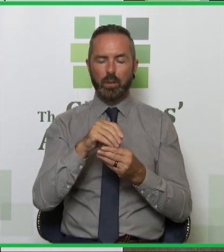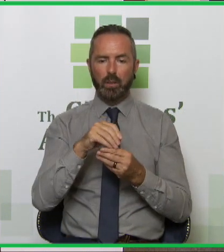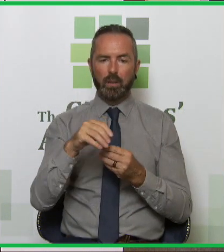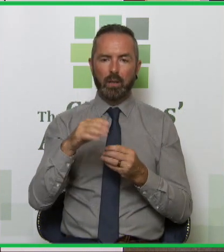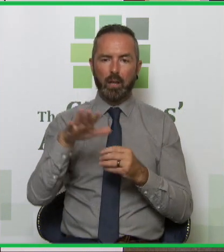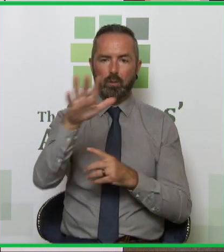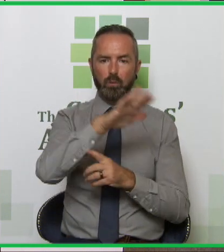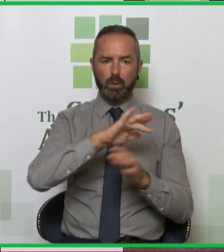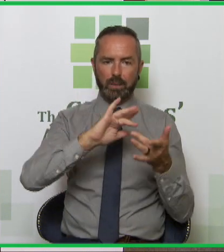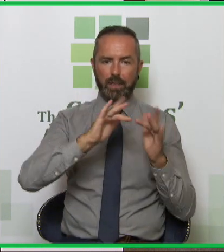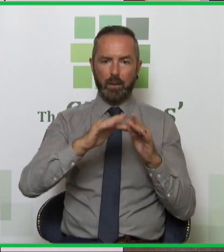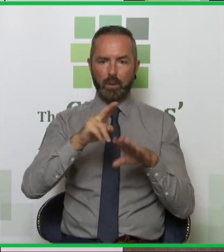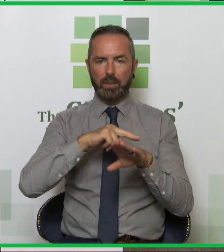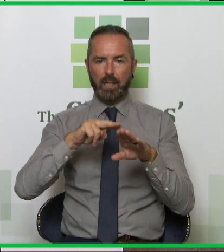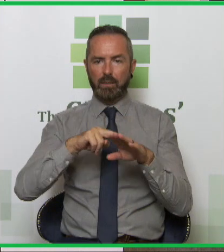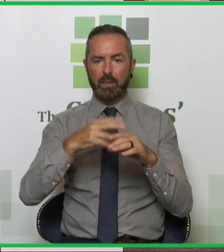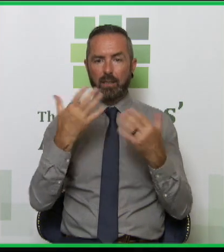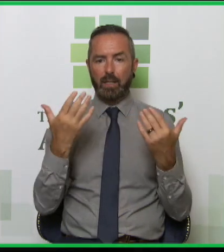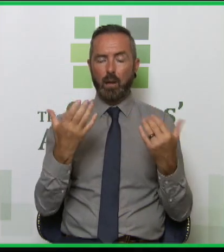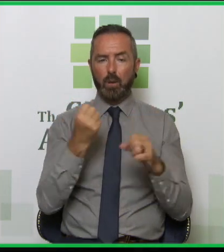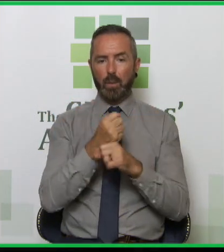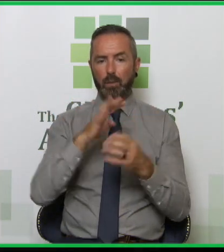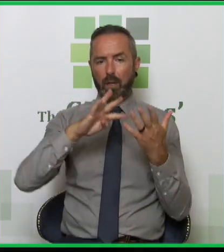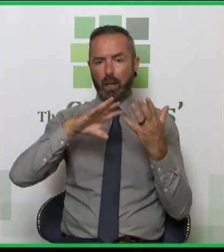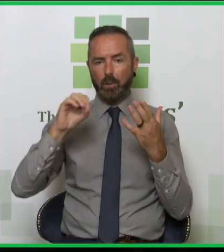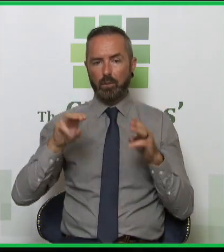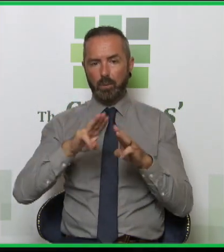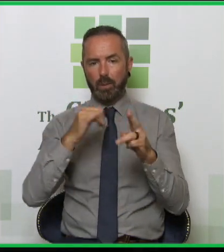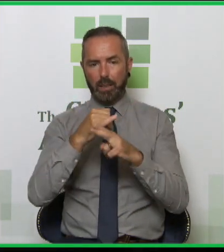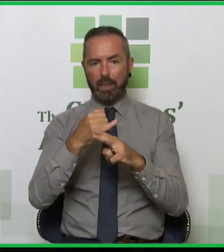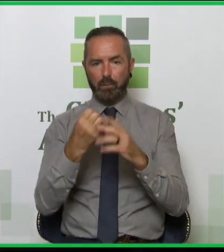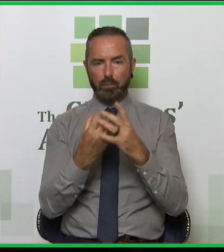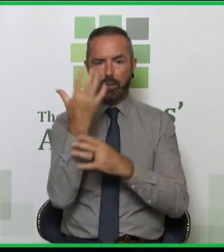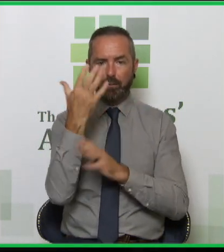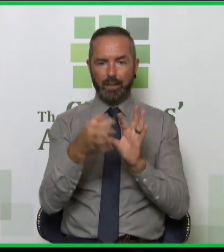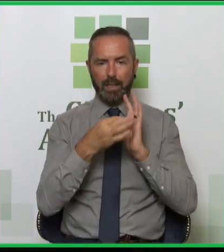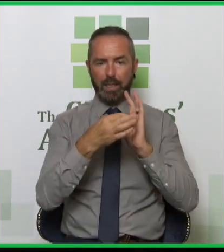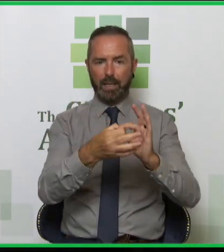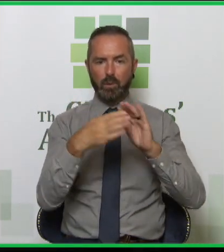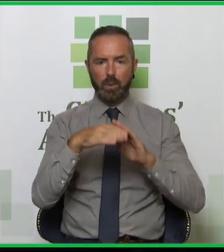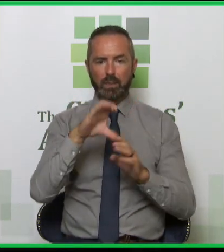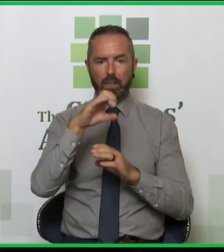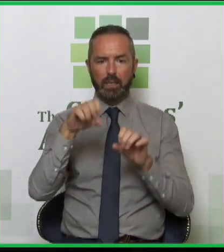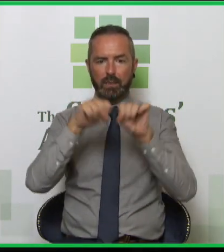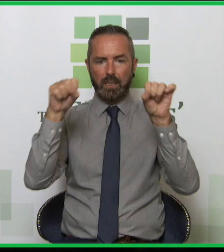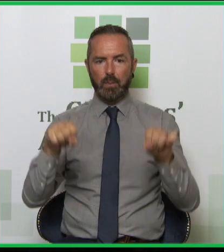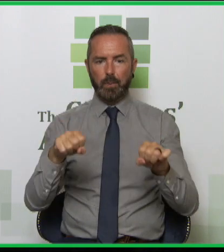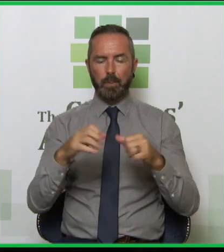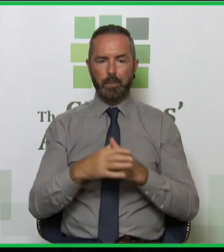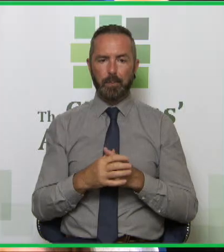nationally. And currently around 900 participants in recovery are engaged in the CE schemes.